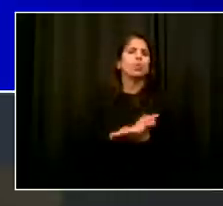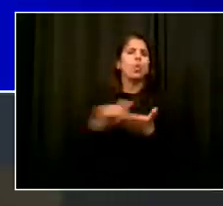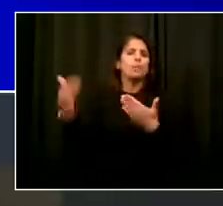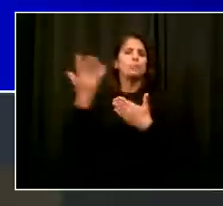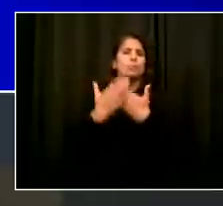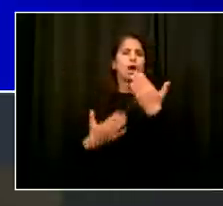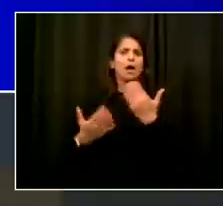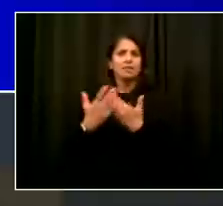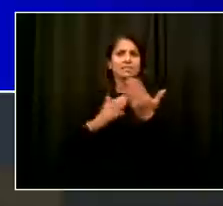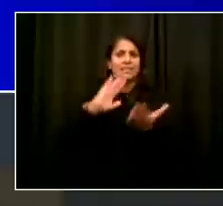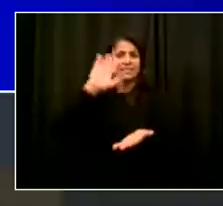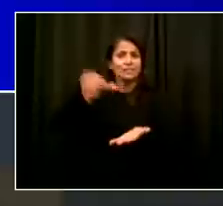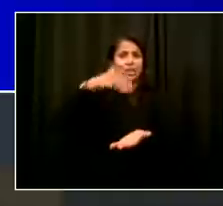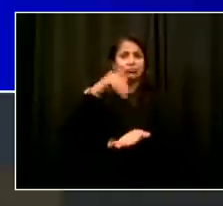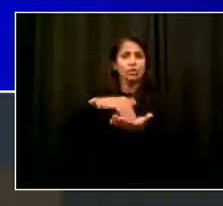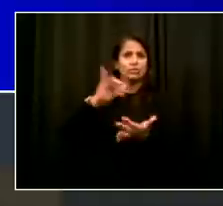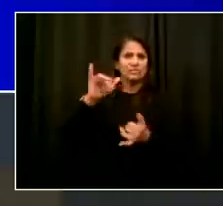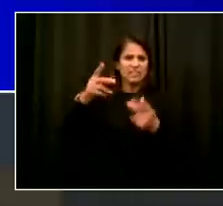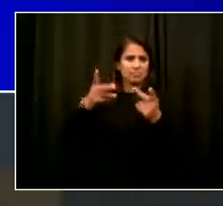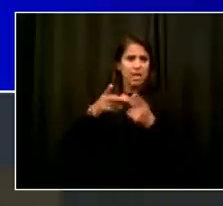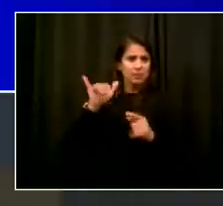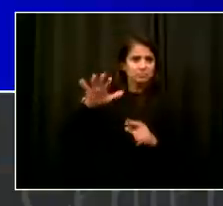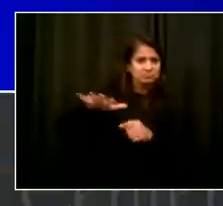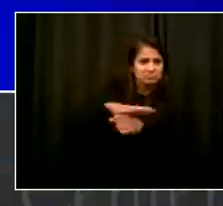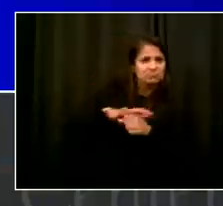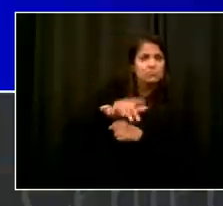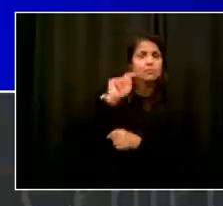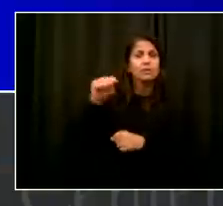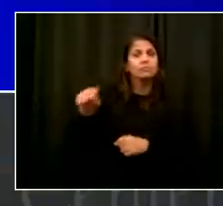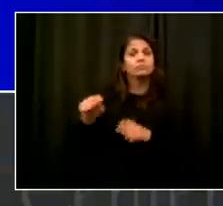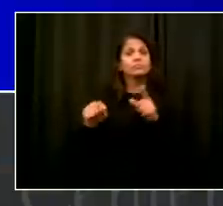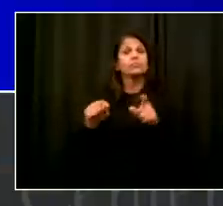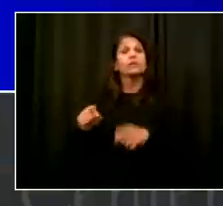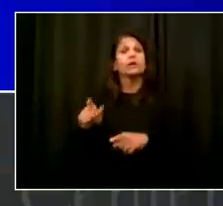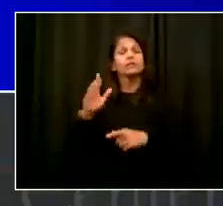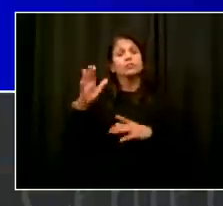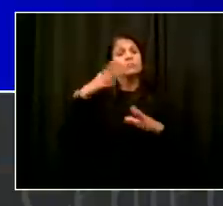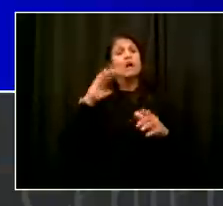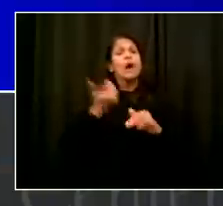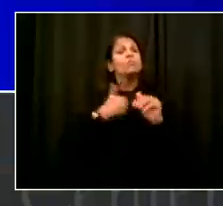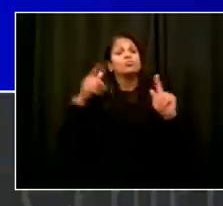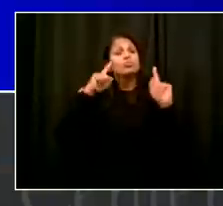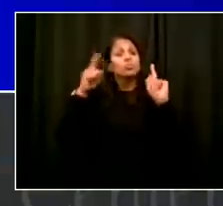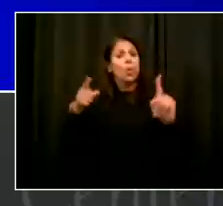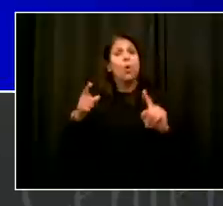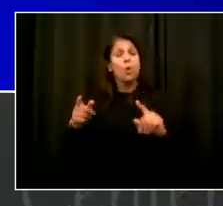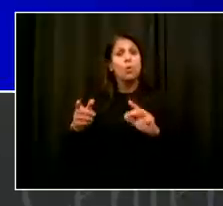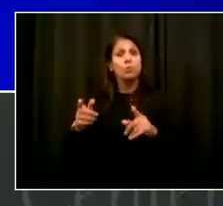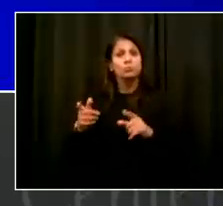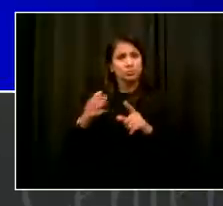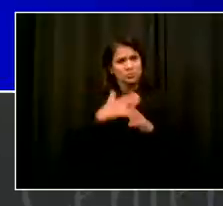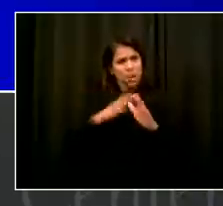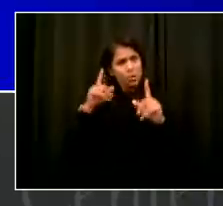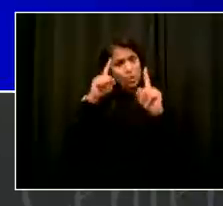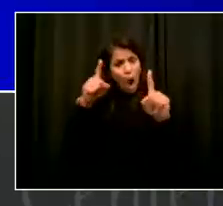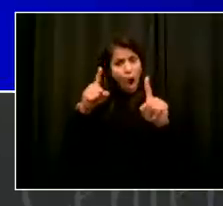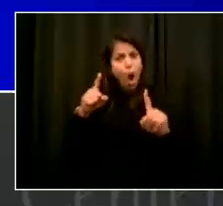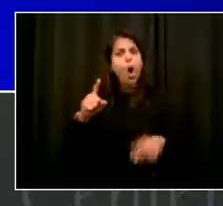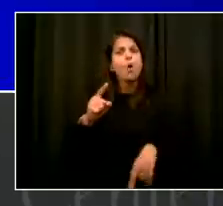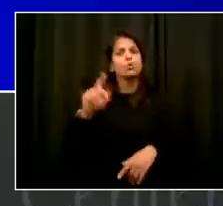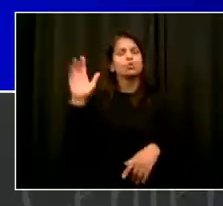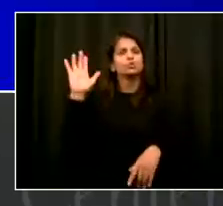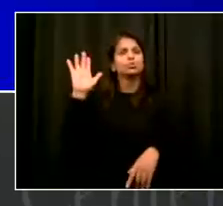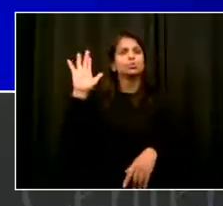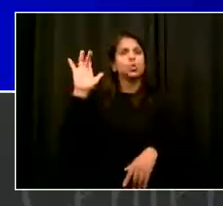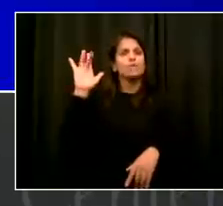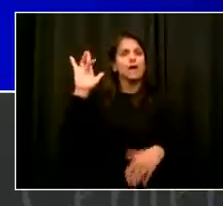goal here is to get 25,000 New Yorkers to give blood this month, 25,000 people this month, so we can get